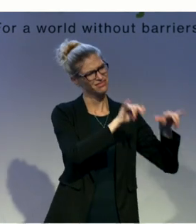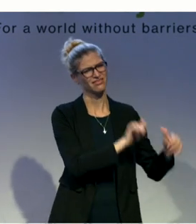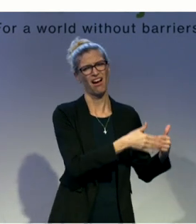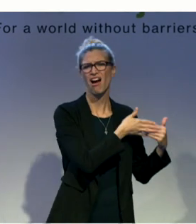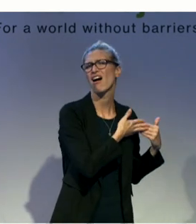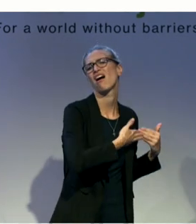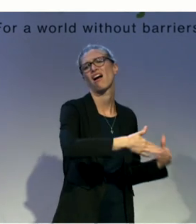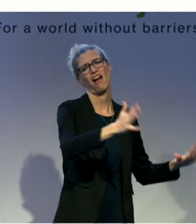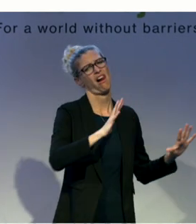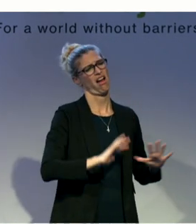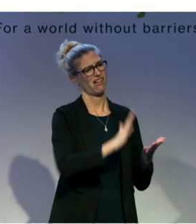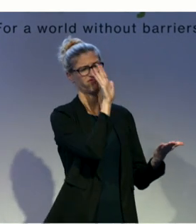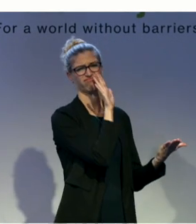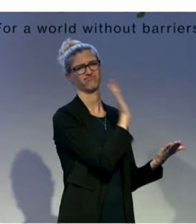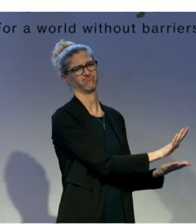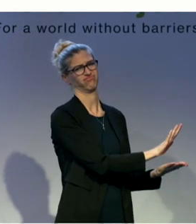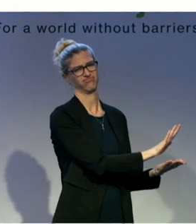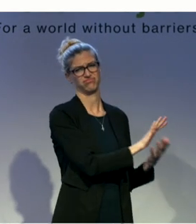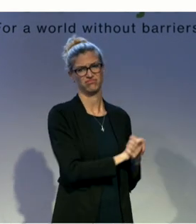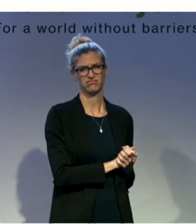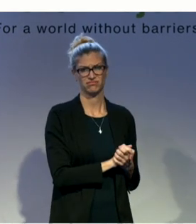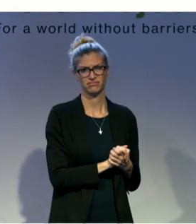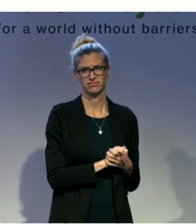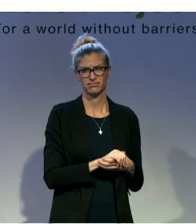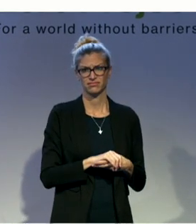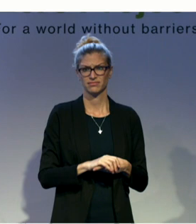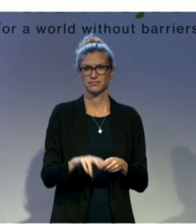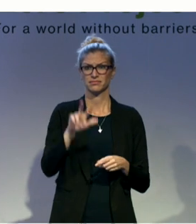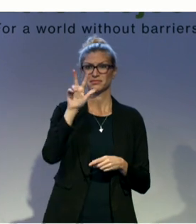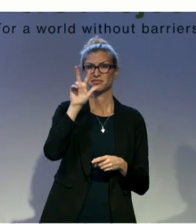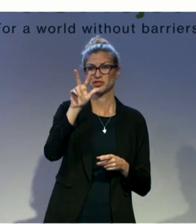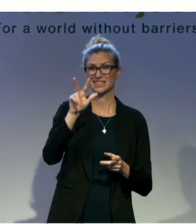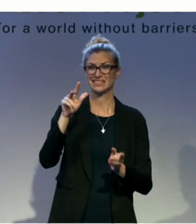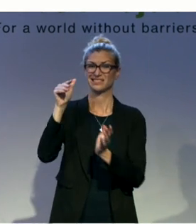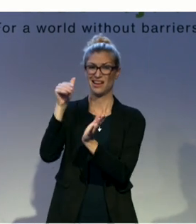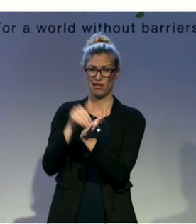Today, there are more than 3,000 people in Bosnia living in institutions.